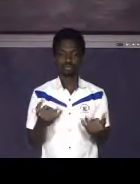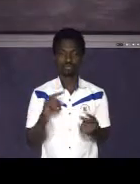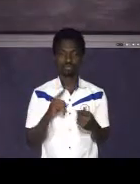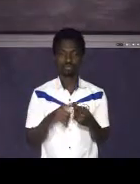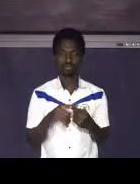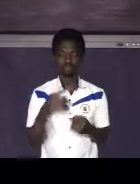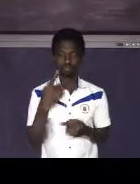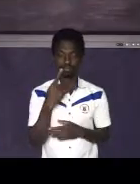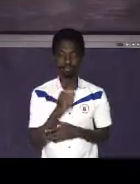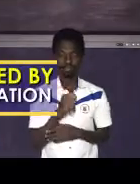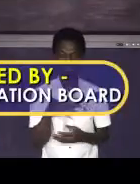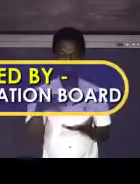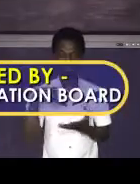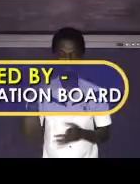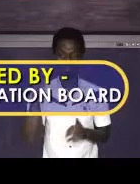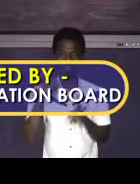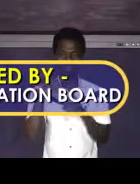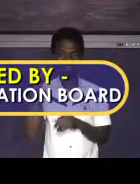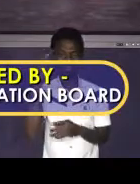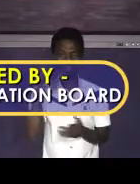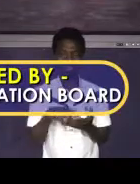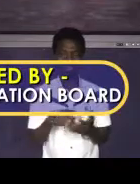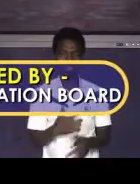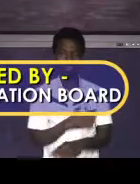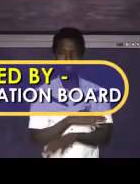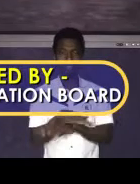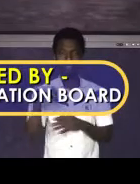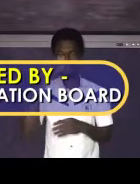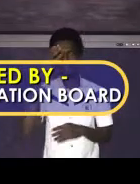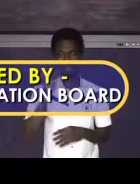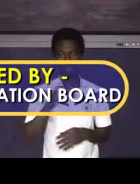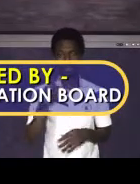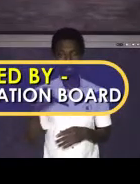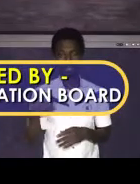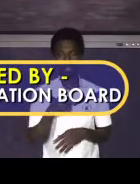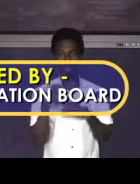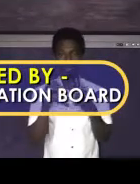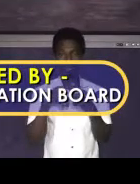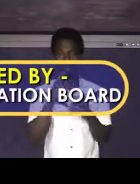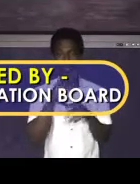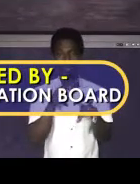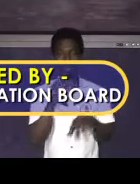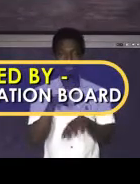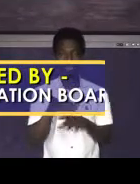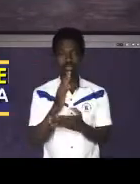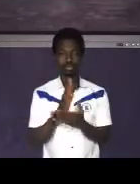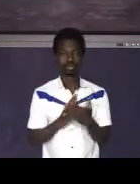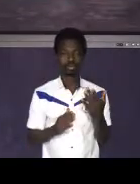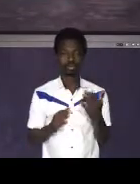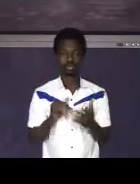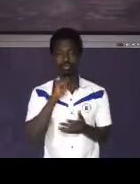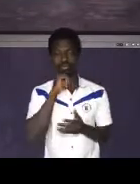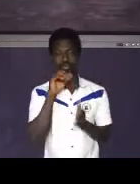Now to the learning objective for this lesson. Don't forget I said we're going to be looking at some